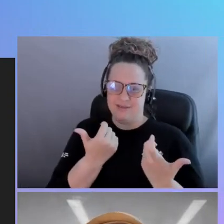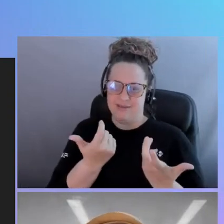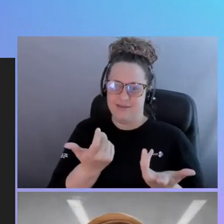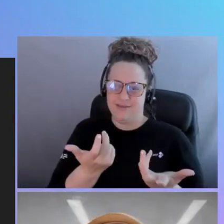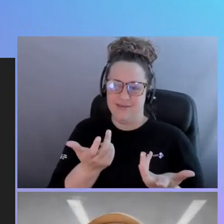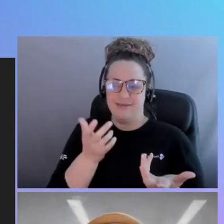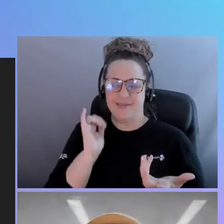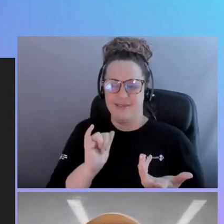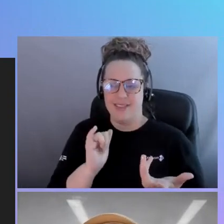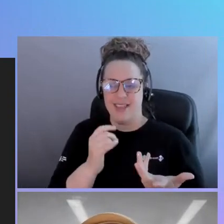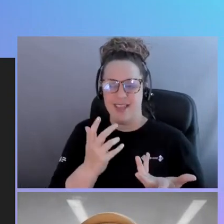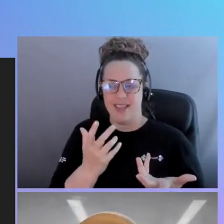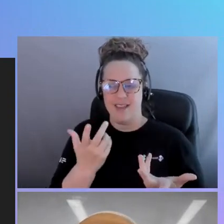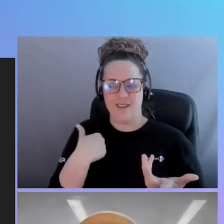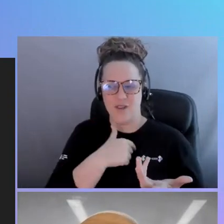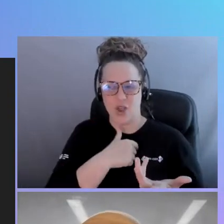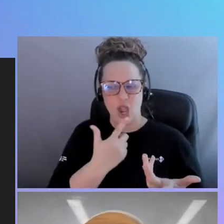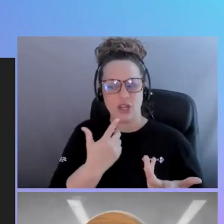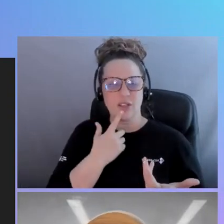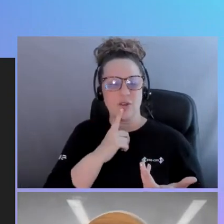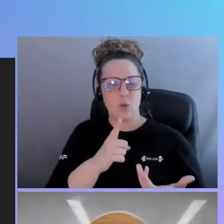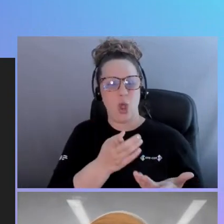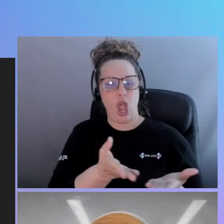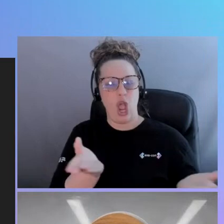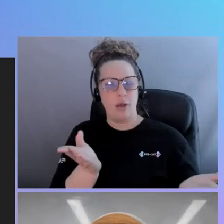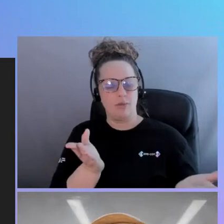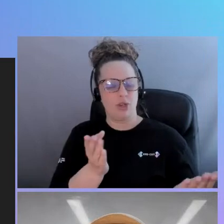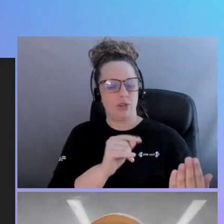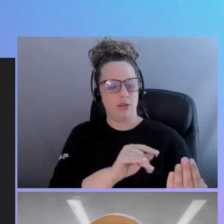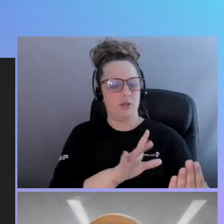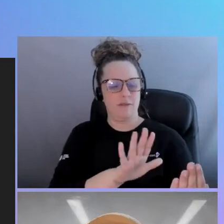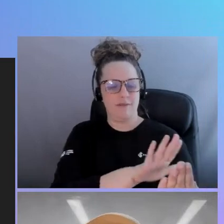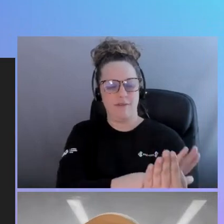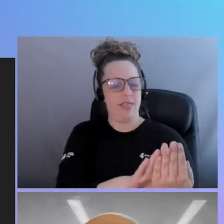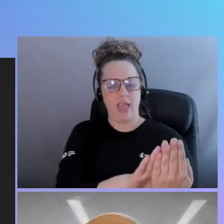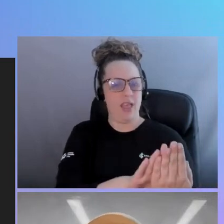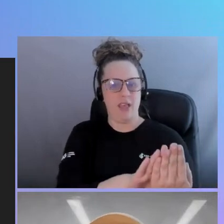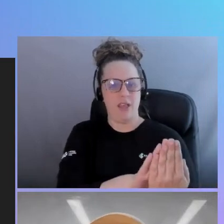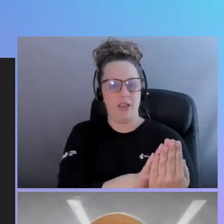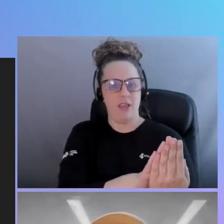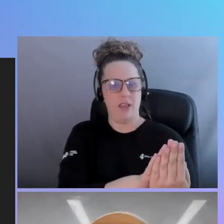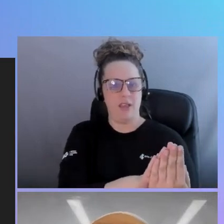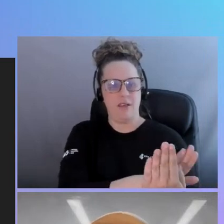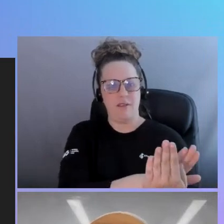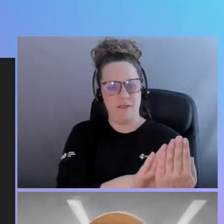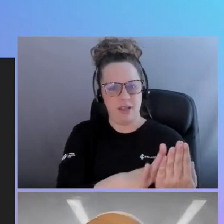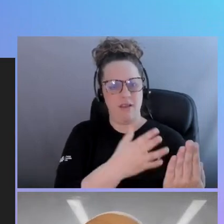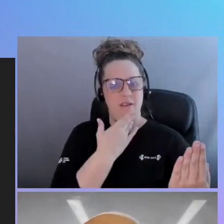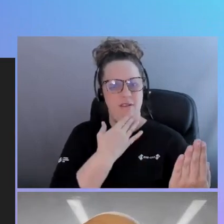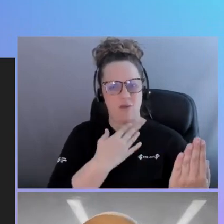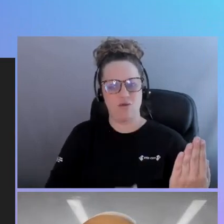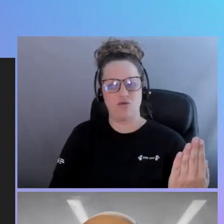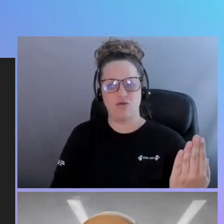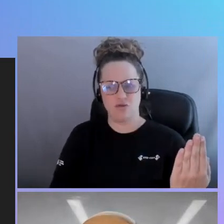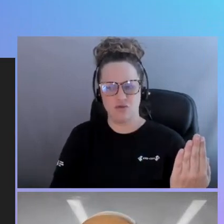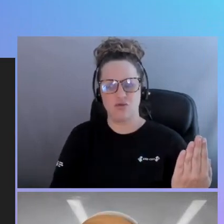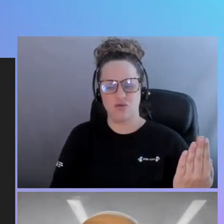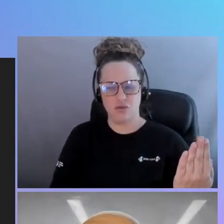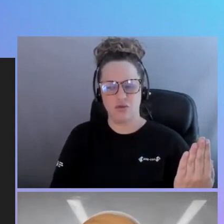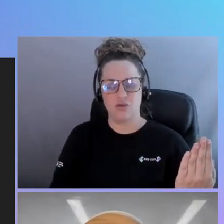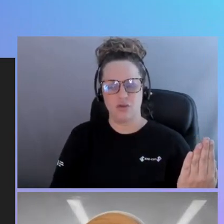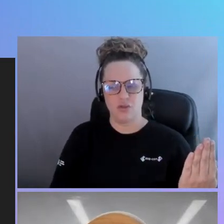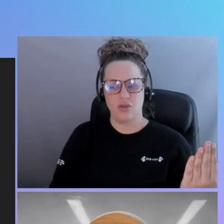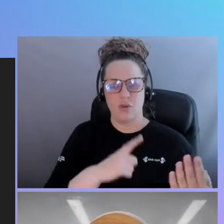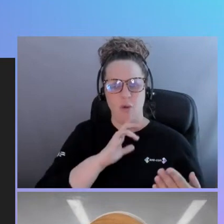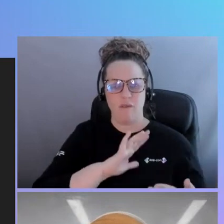that reminded us to real objects in the UIs, to a completely flat design, flat colors. It was a